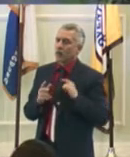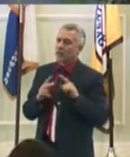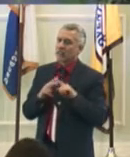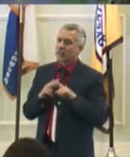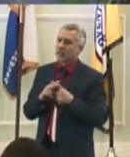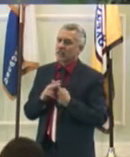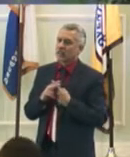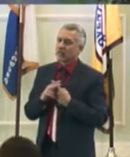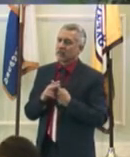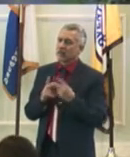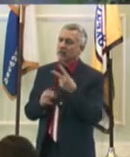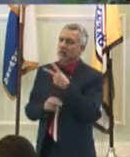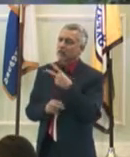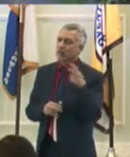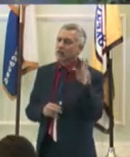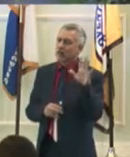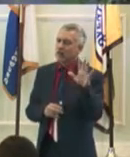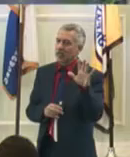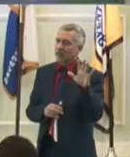5 here.